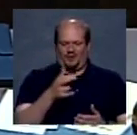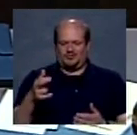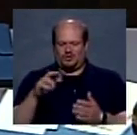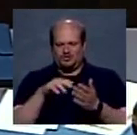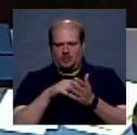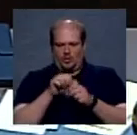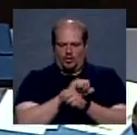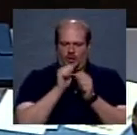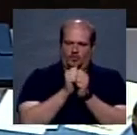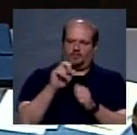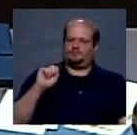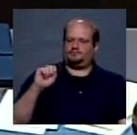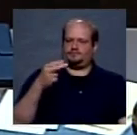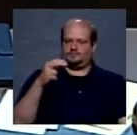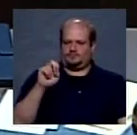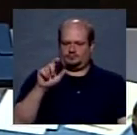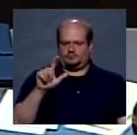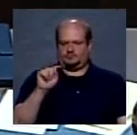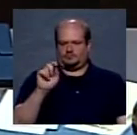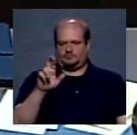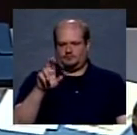shelters.